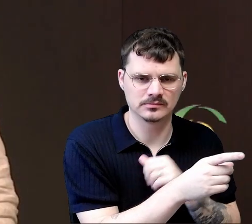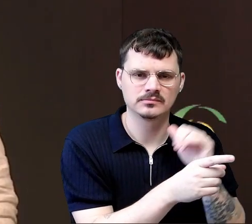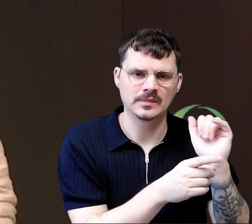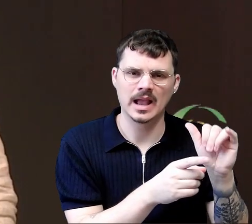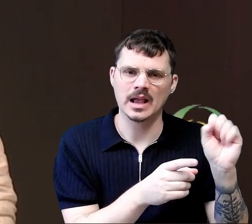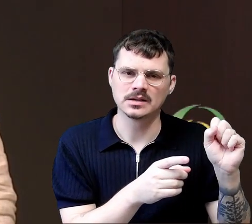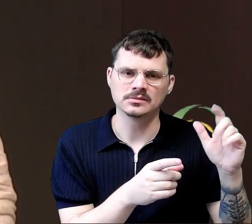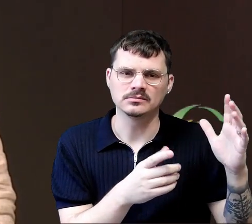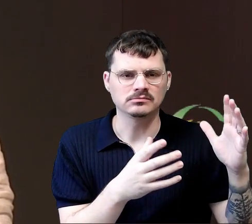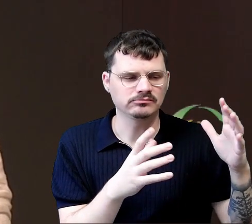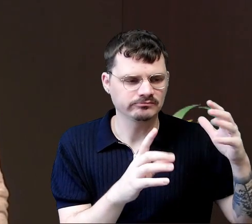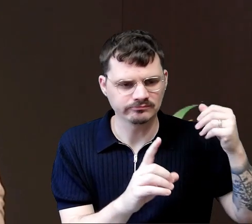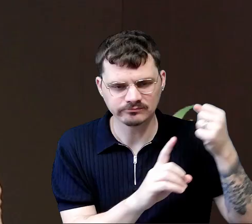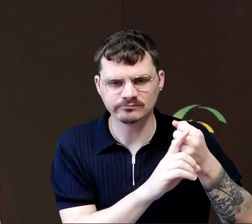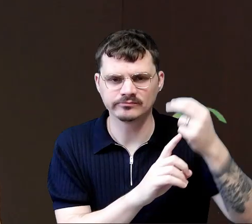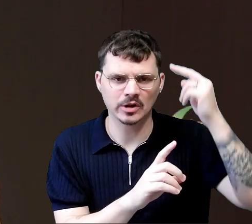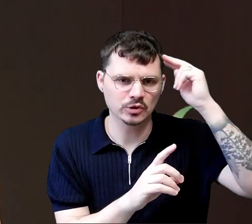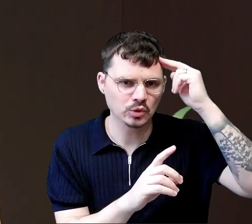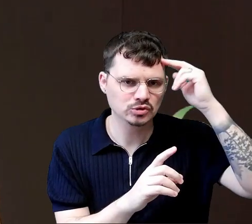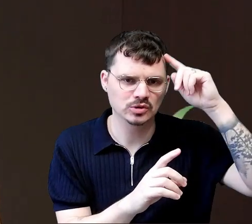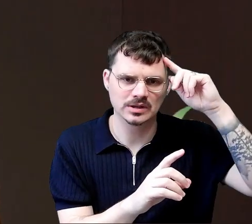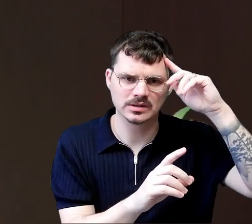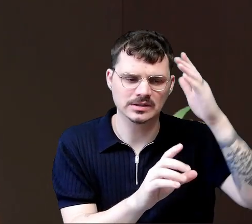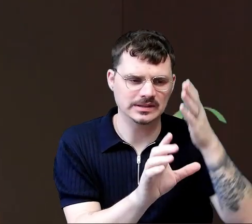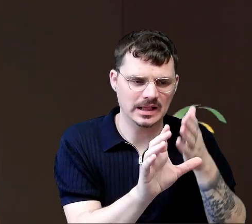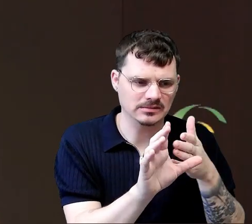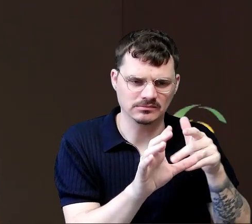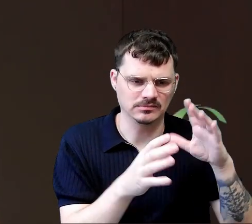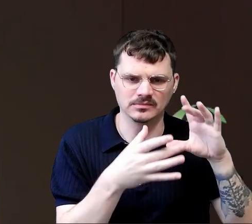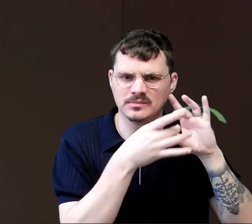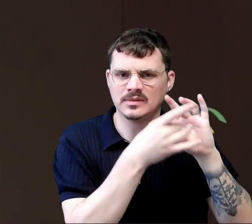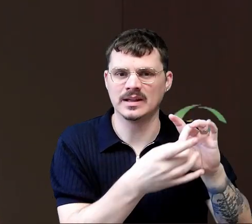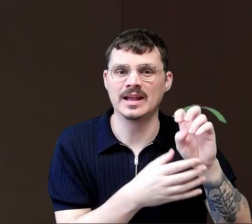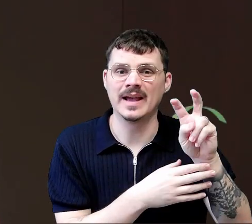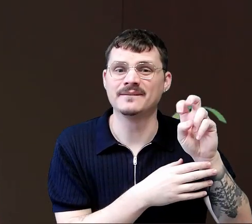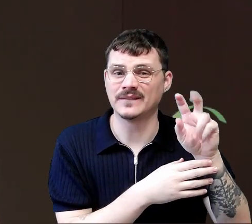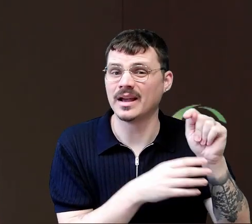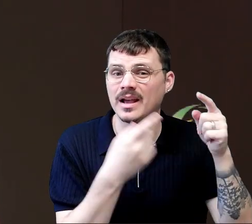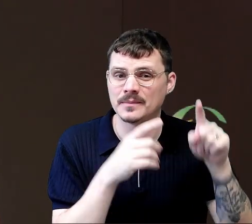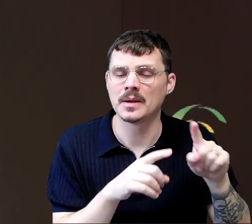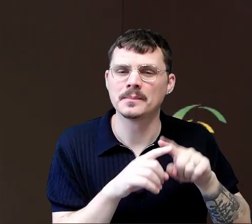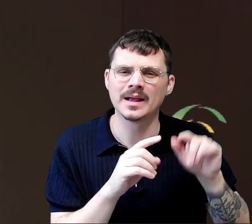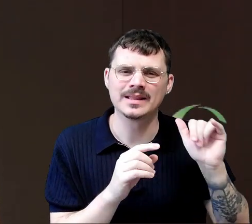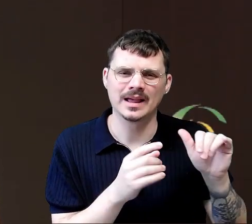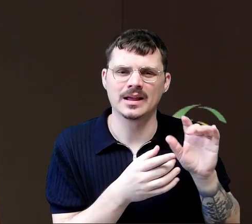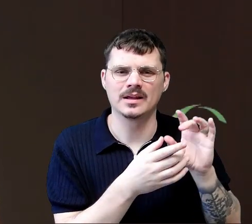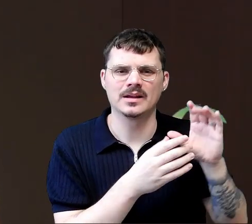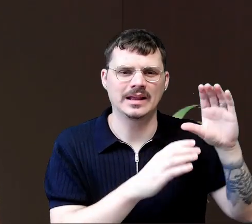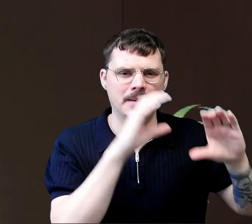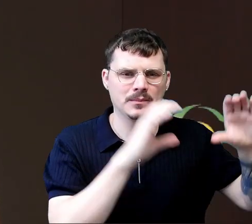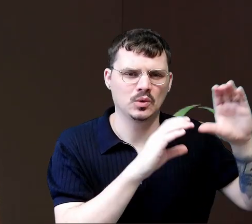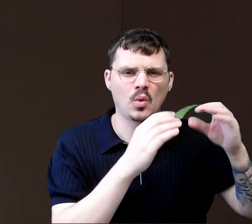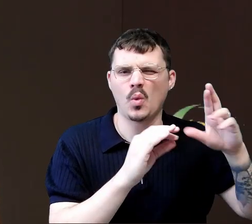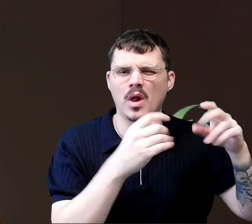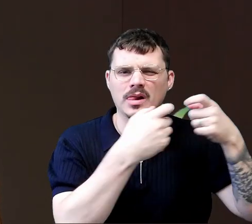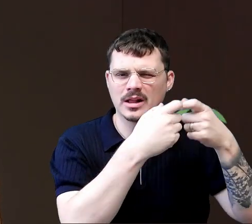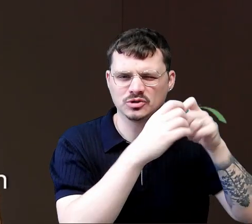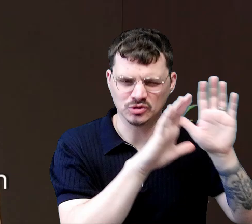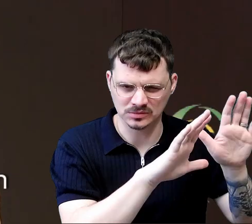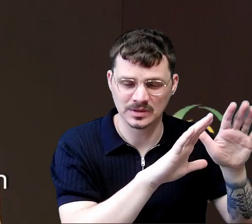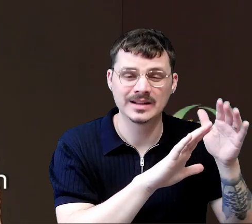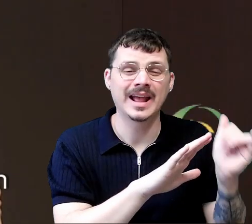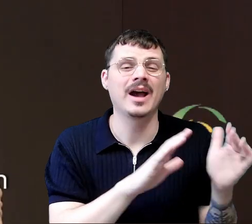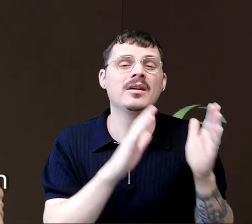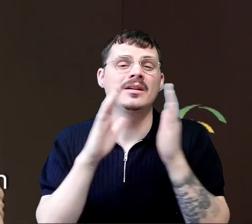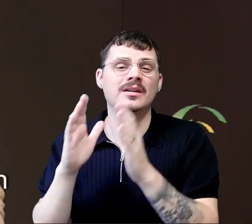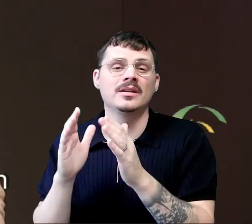are a catastrophic neuropsychiatric event, but the origins are chemical instead of electrical.